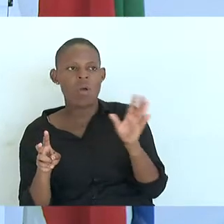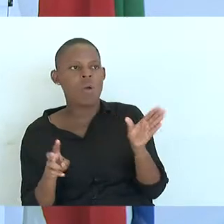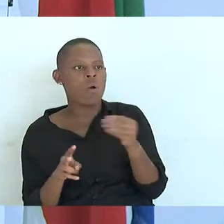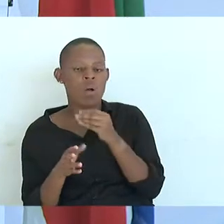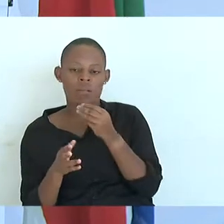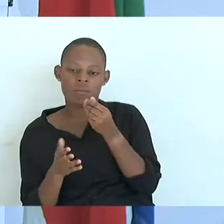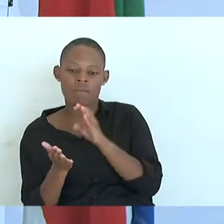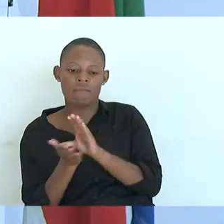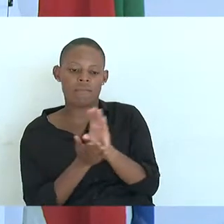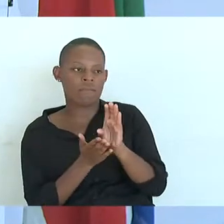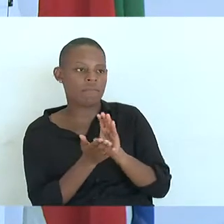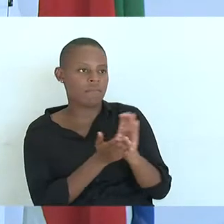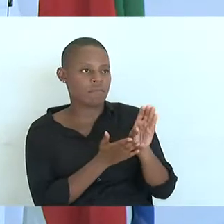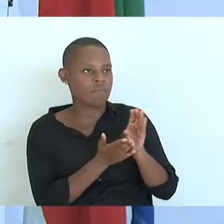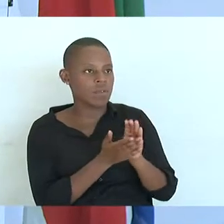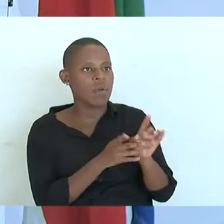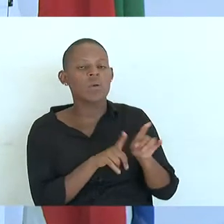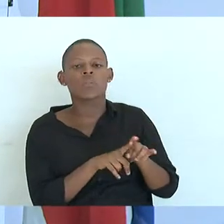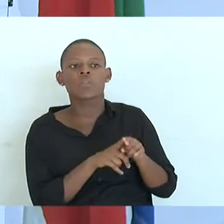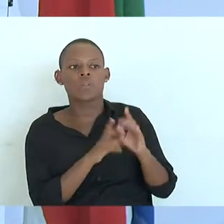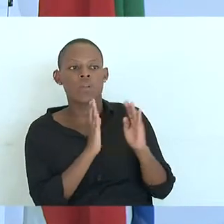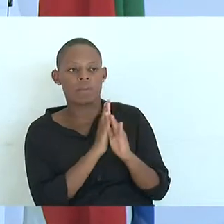also the private sector.